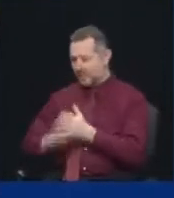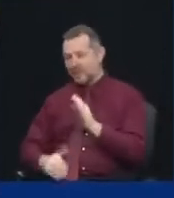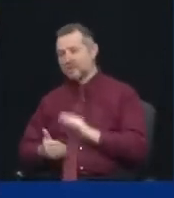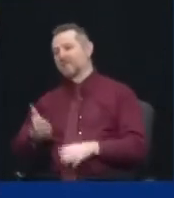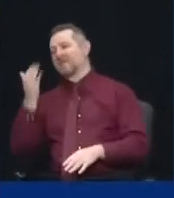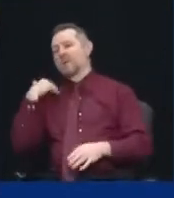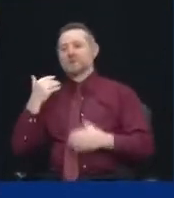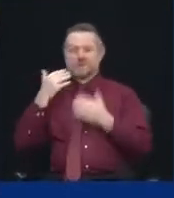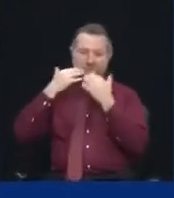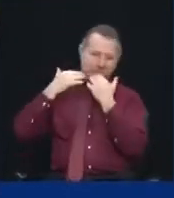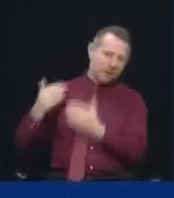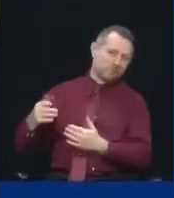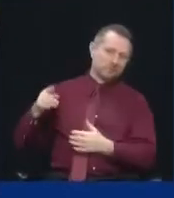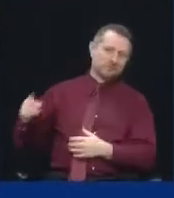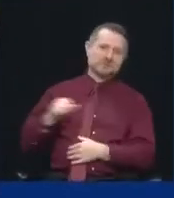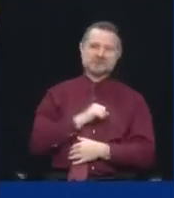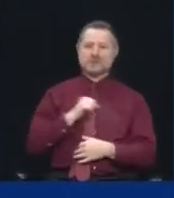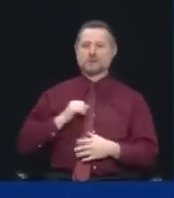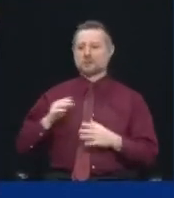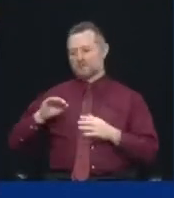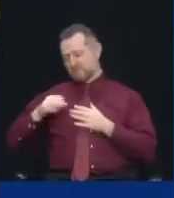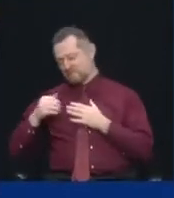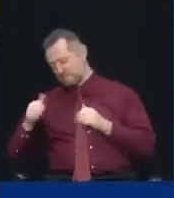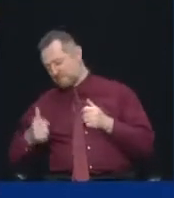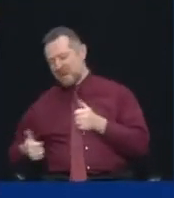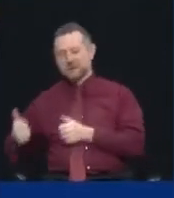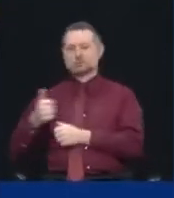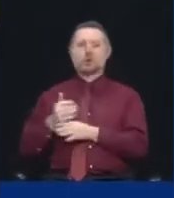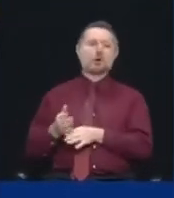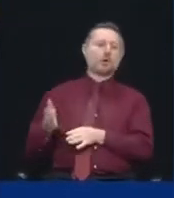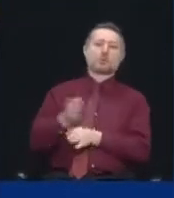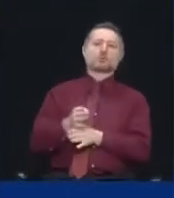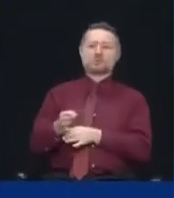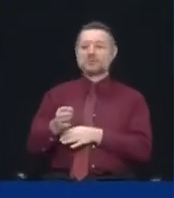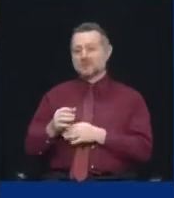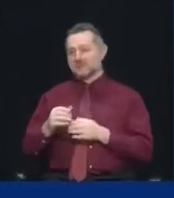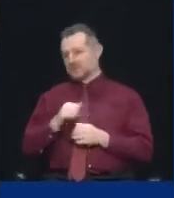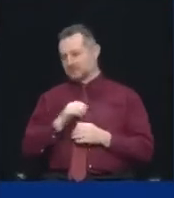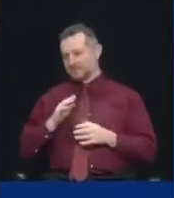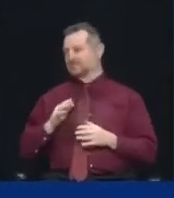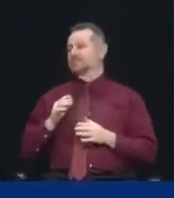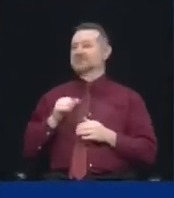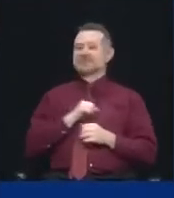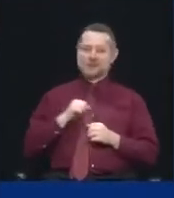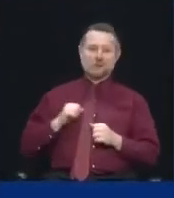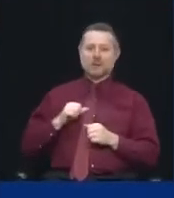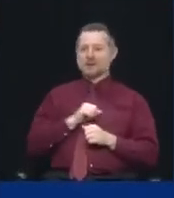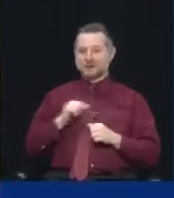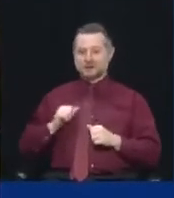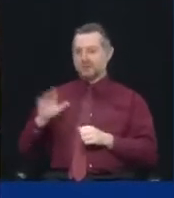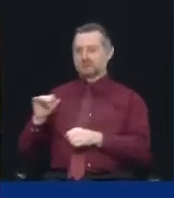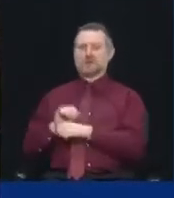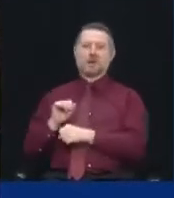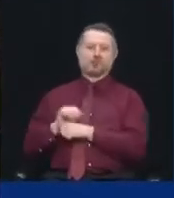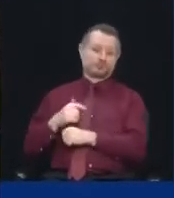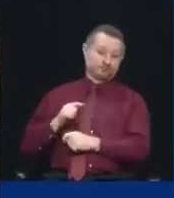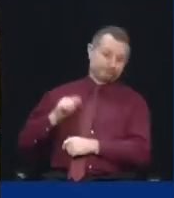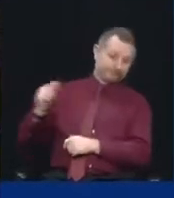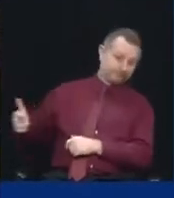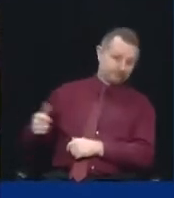Majority Leader the New York State Assembly for all their good work in getting it done. Senate Majority Leader Andrea Stewart-Cousins.